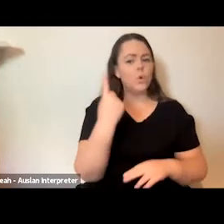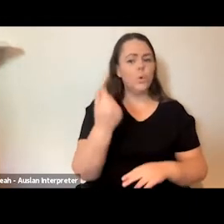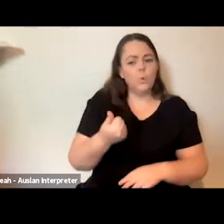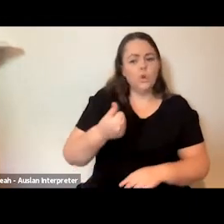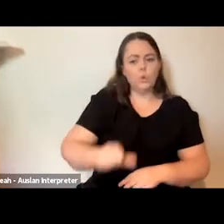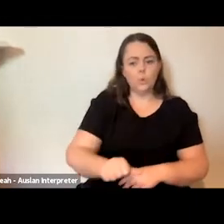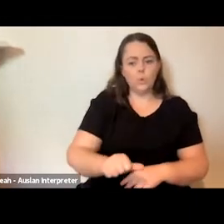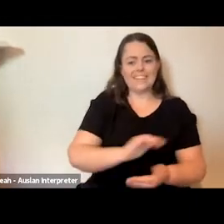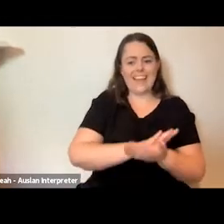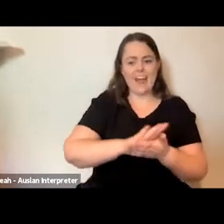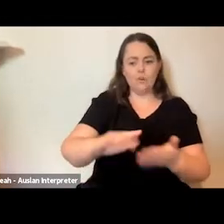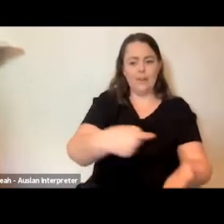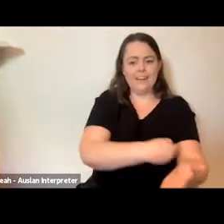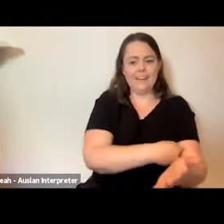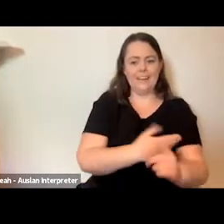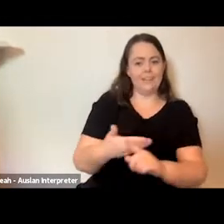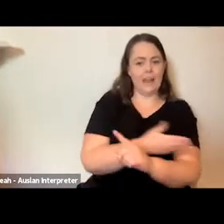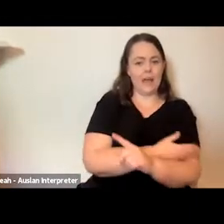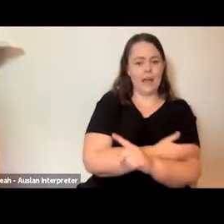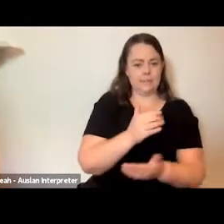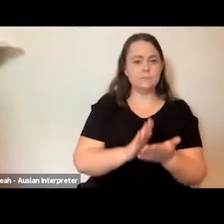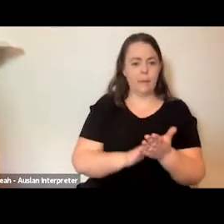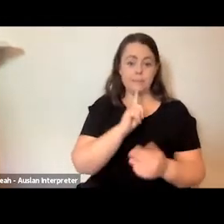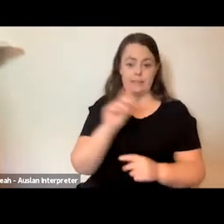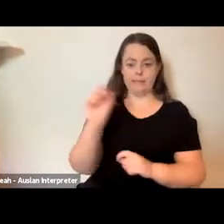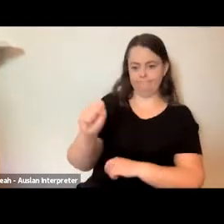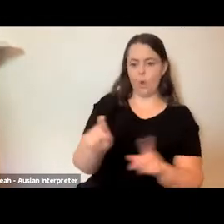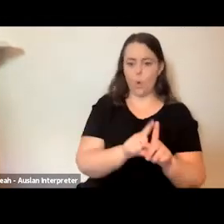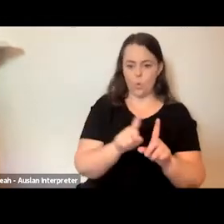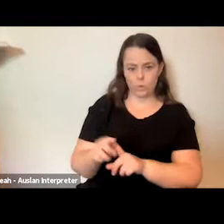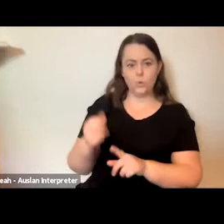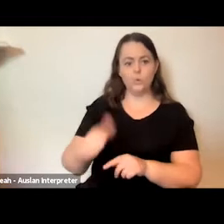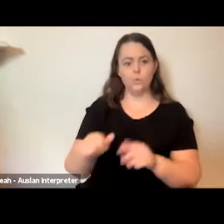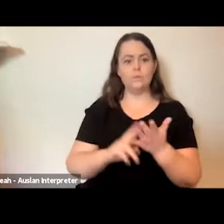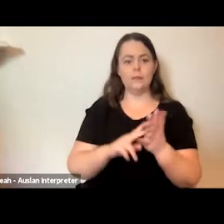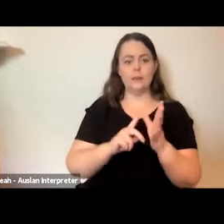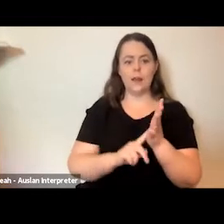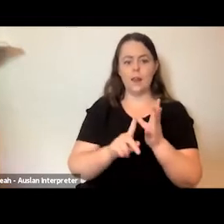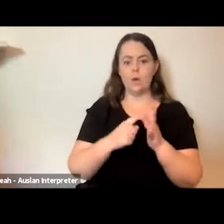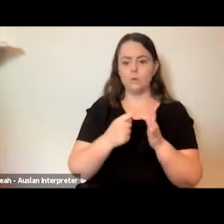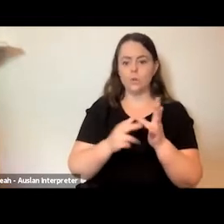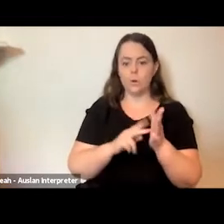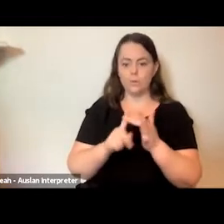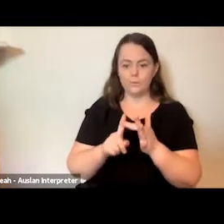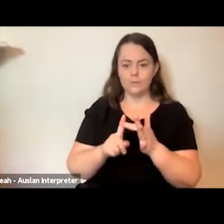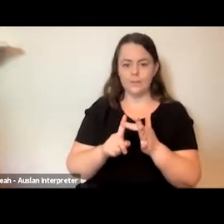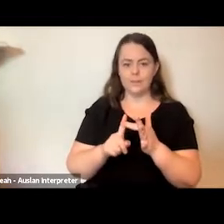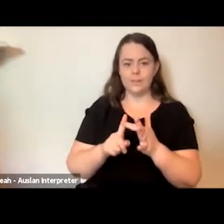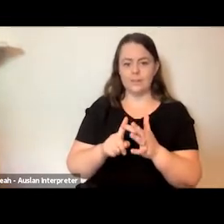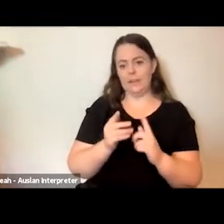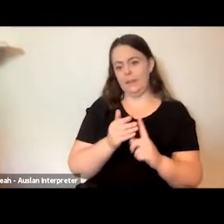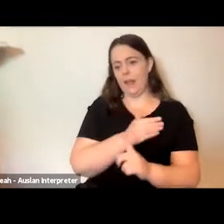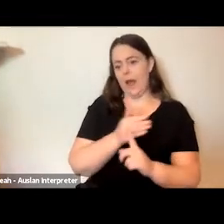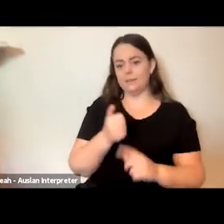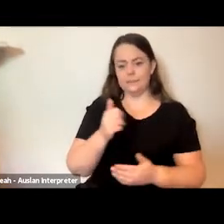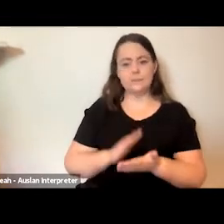had access to naloxone in the past year. So there are kind of further opportunities there, I guess, to increase naloxone uptake among